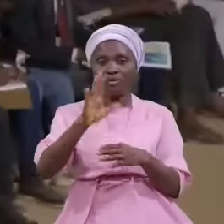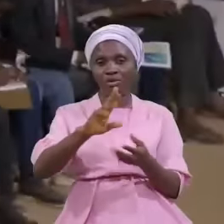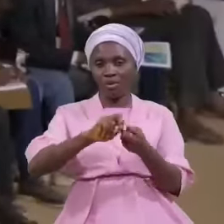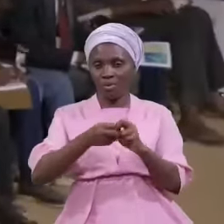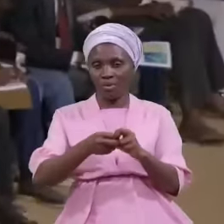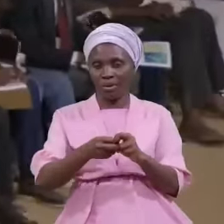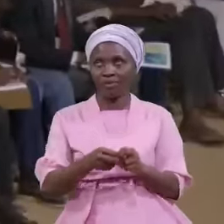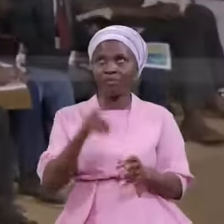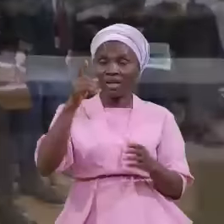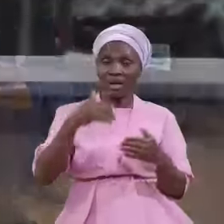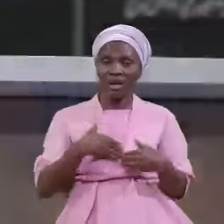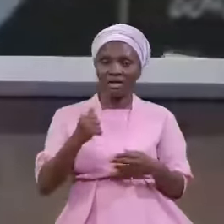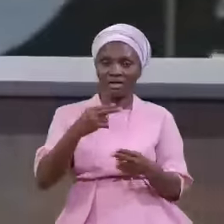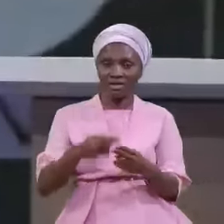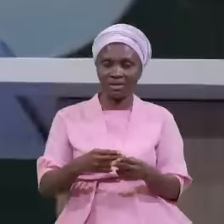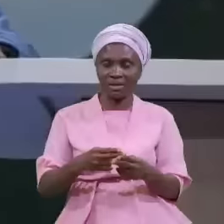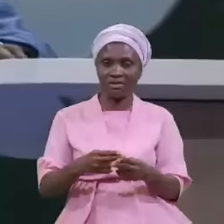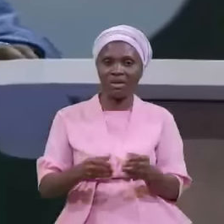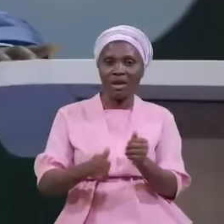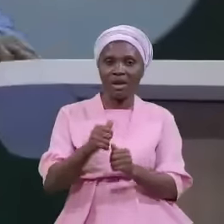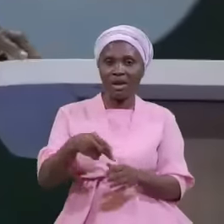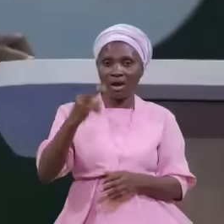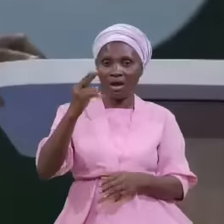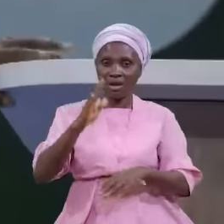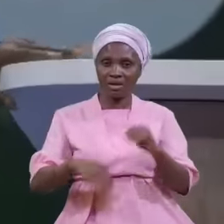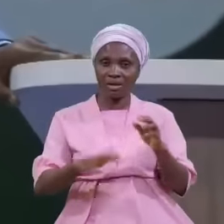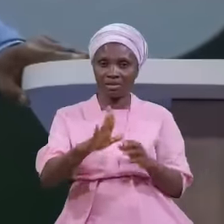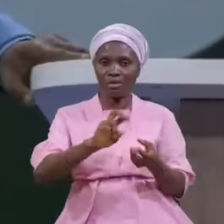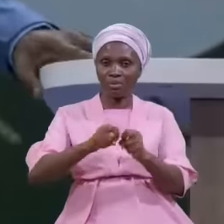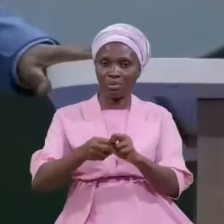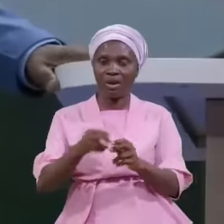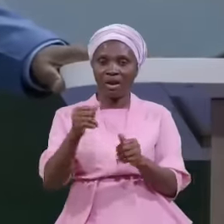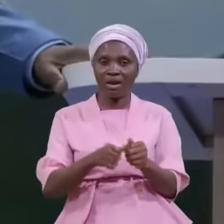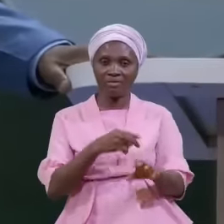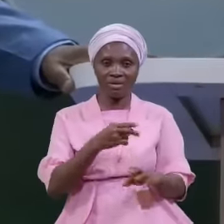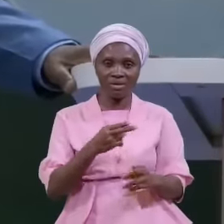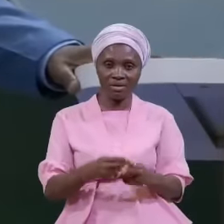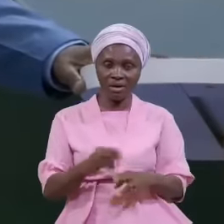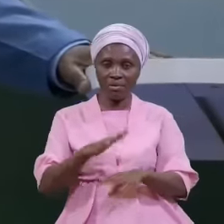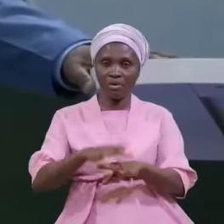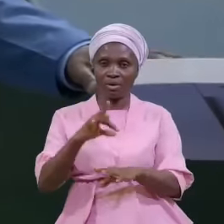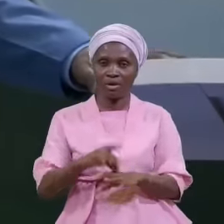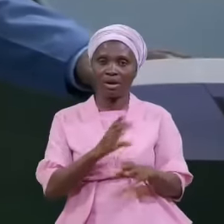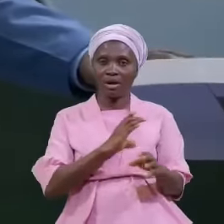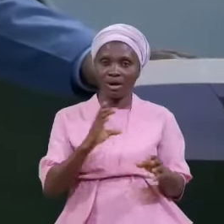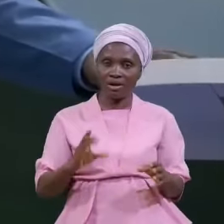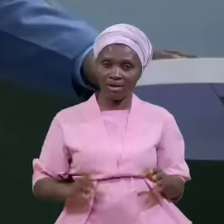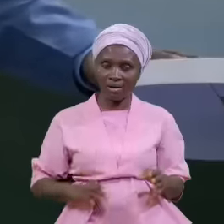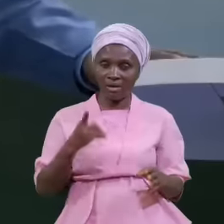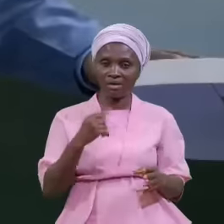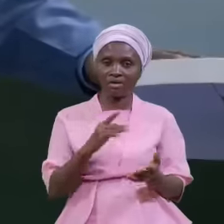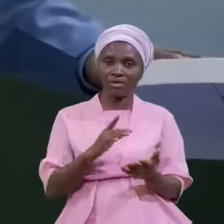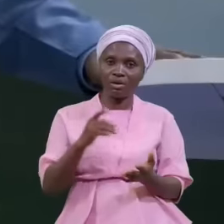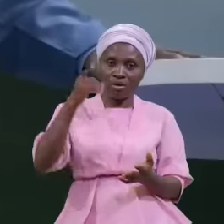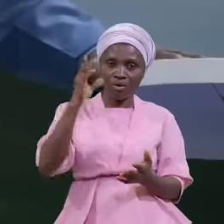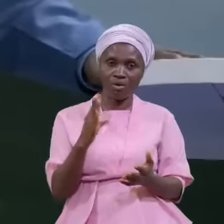Above every name you name on earth, Christ, the God of glory, The